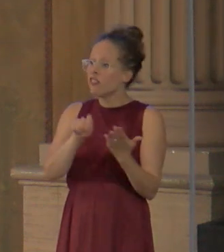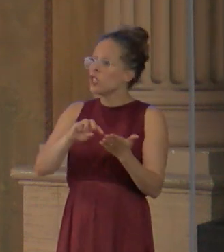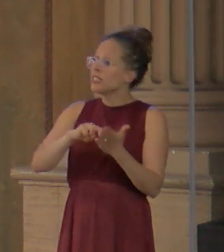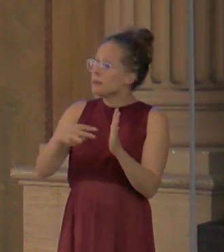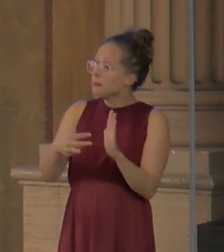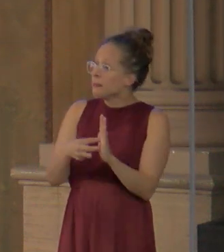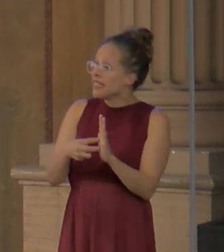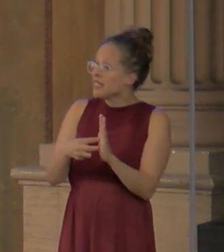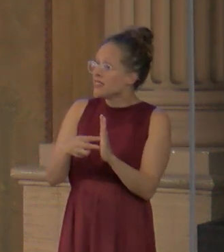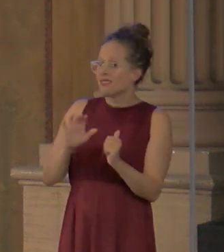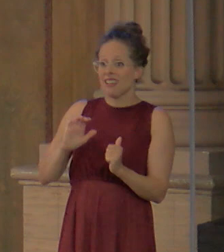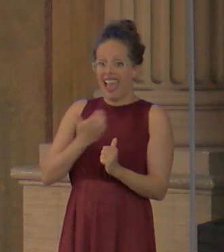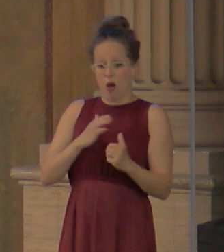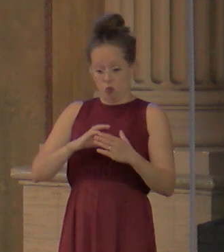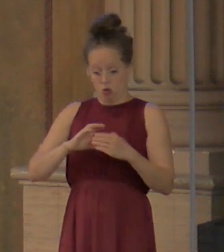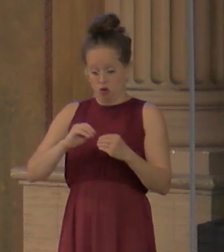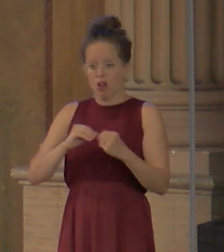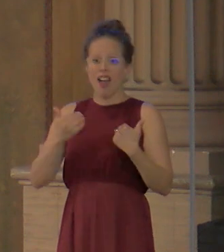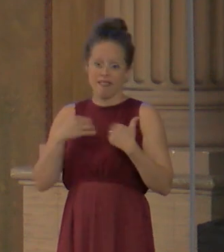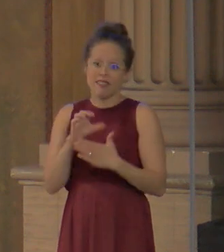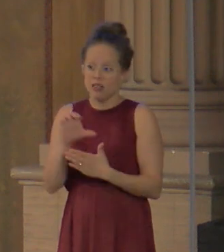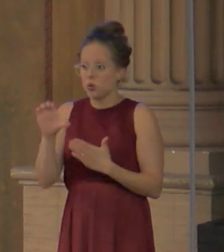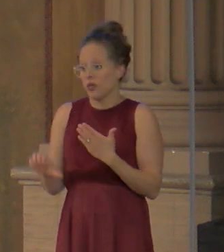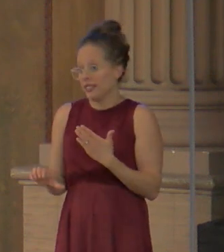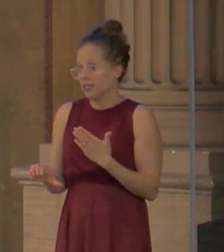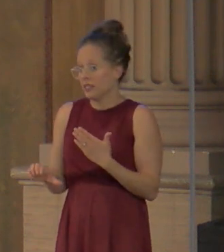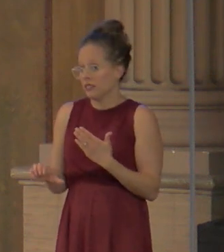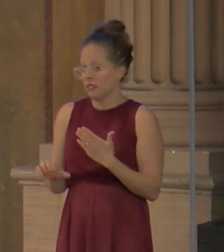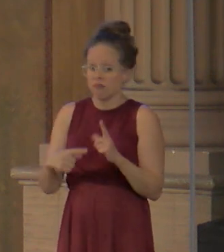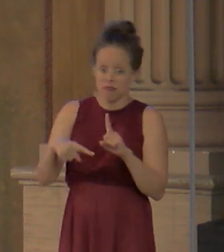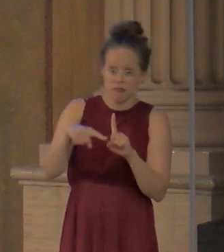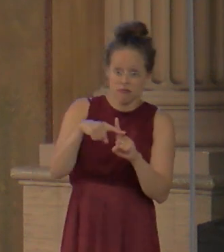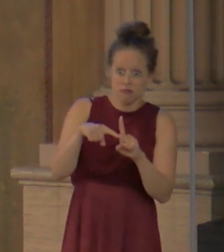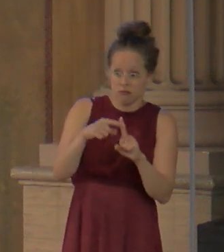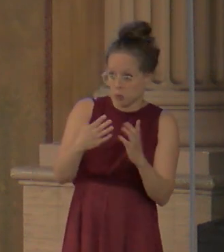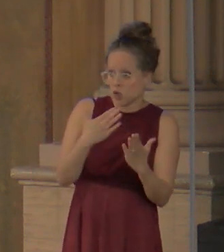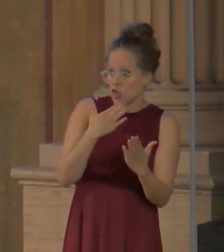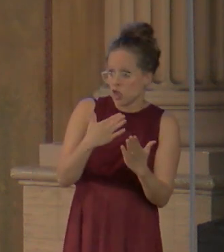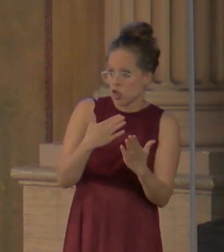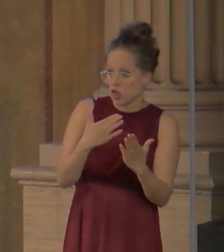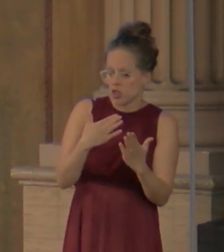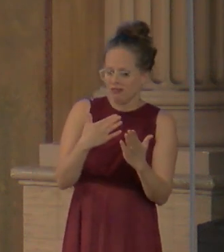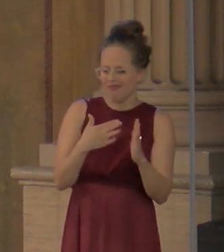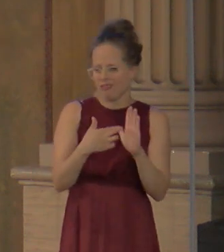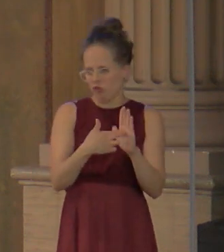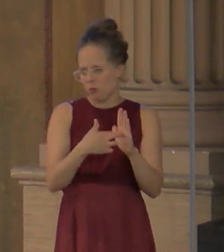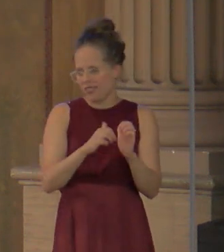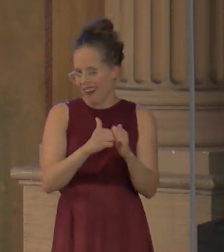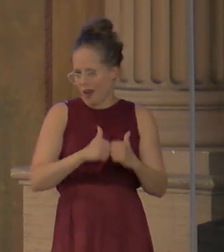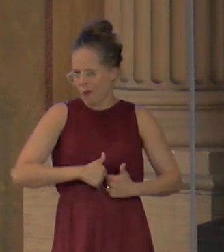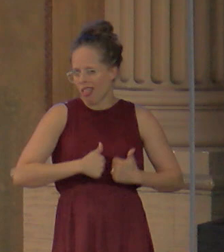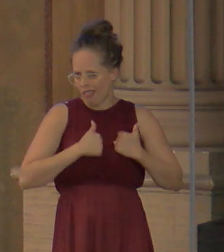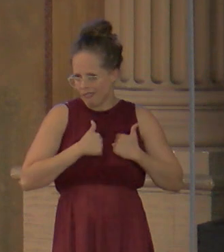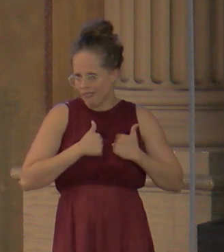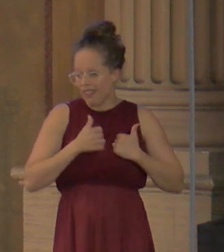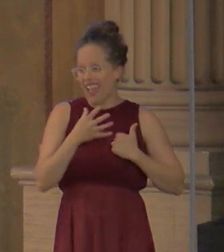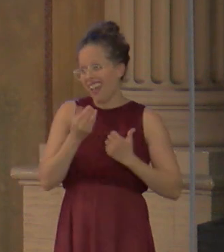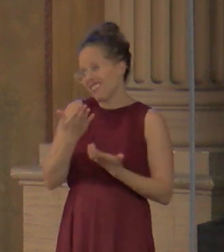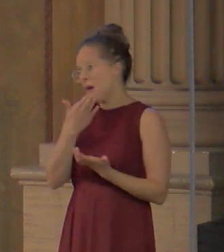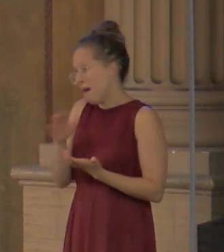consequences of our speech, both good, characterized by life here, and bad, characterized by death